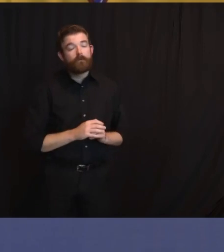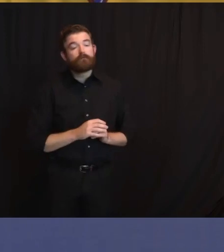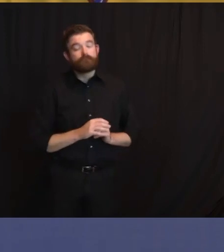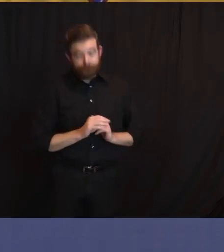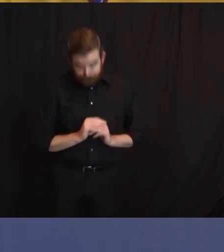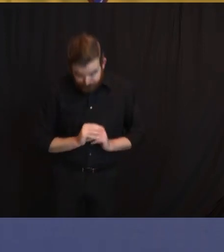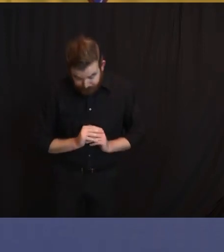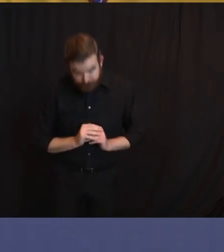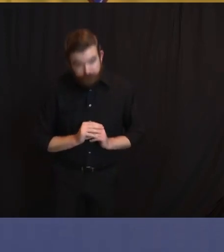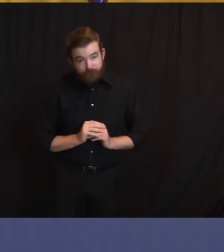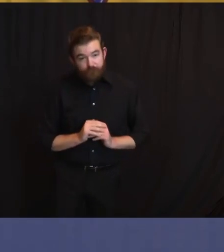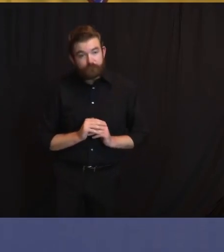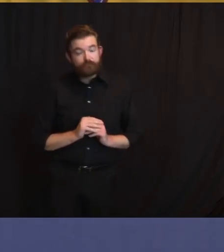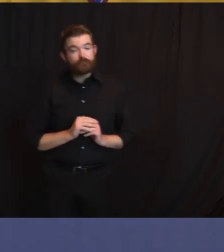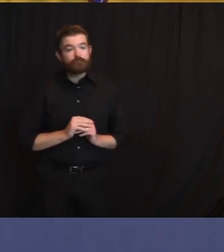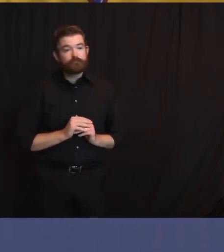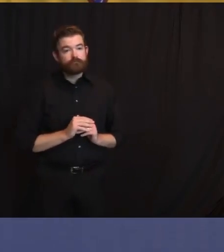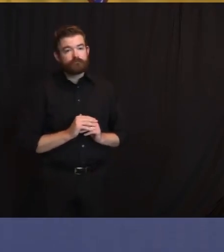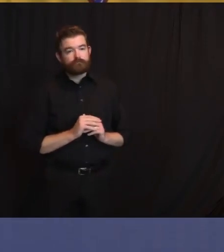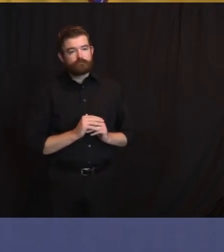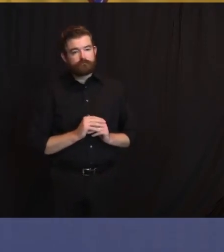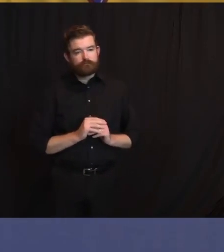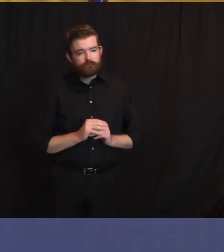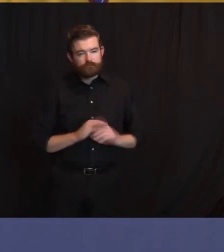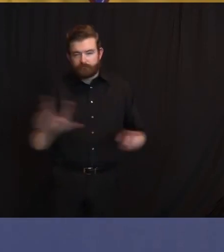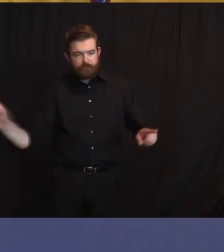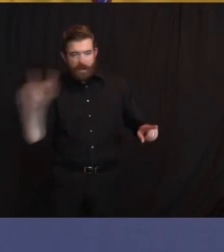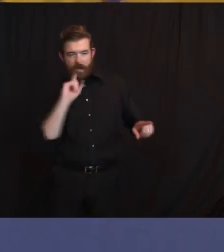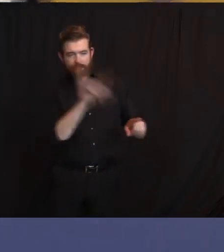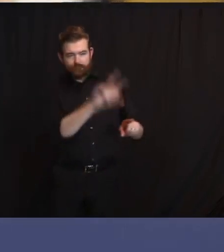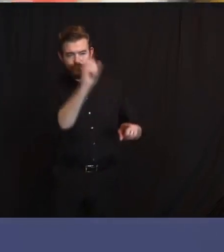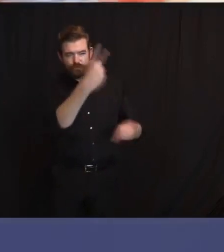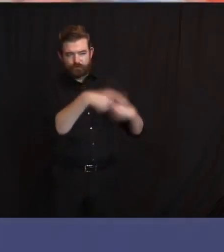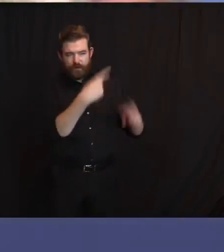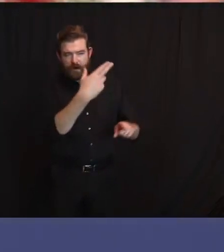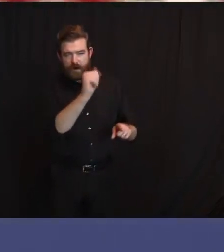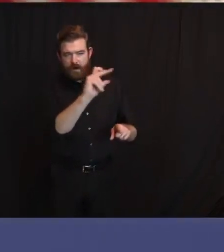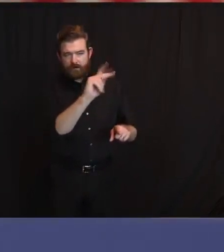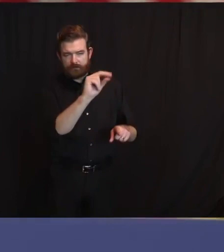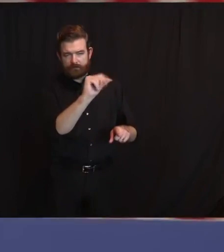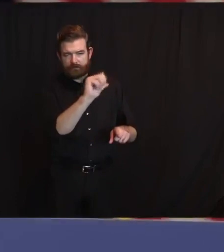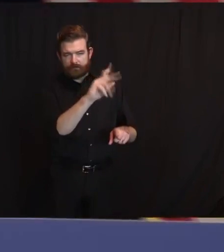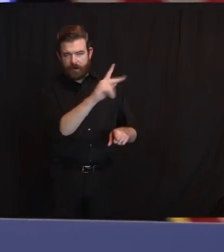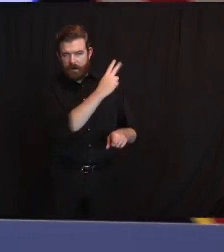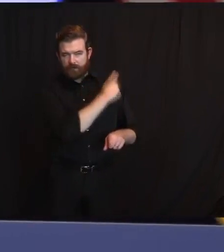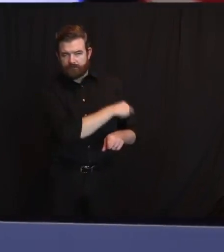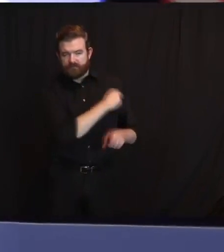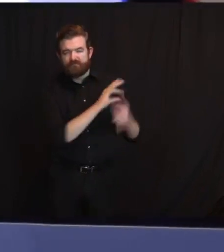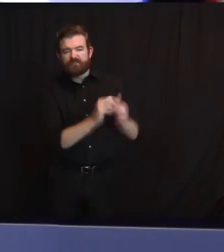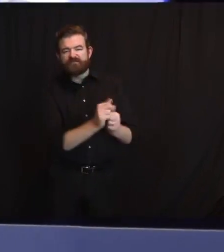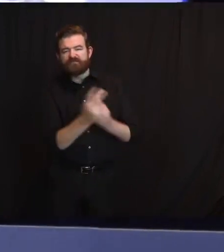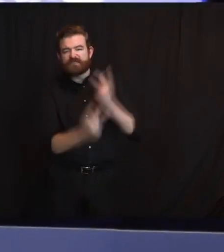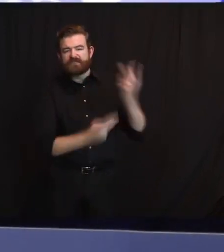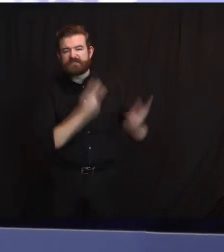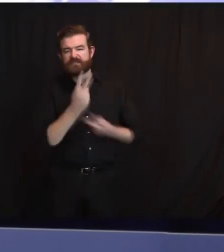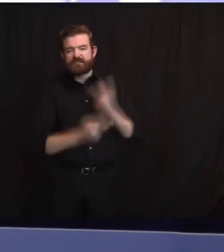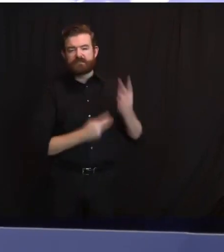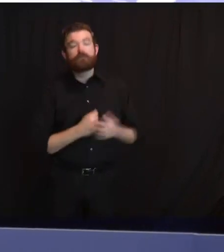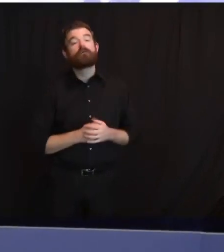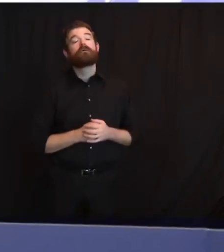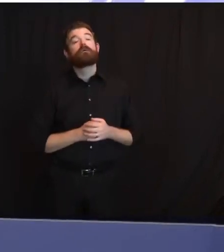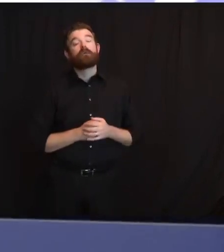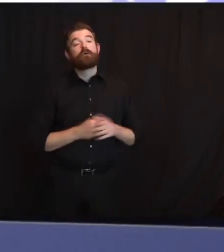Judy, you want to take number one? Hackensack allowing visitors? Yeah, I think it was EO 145 did